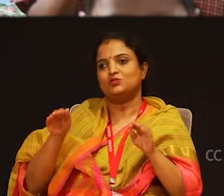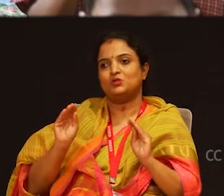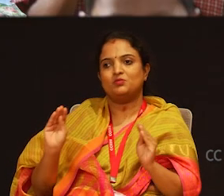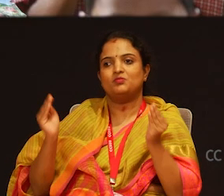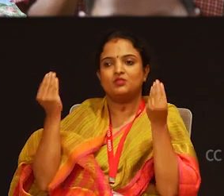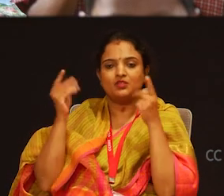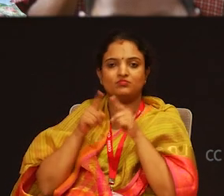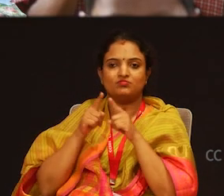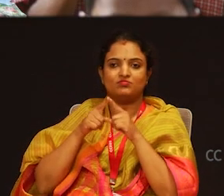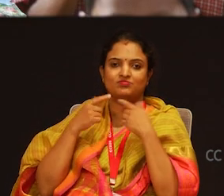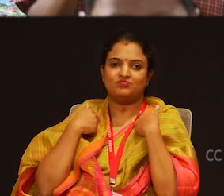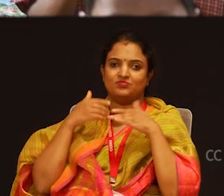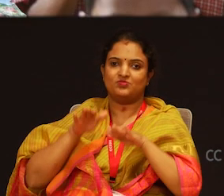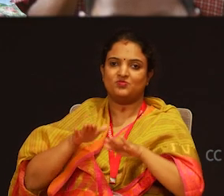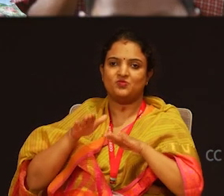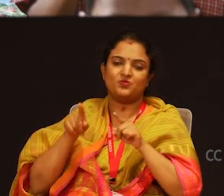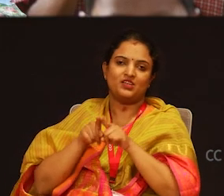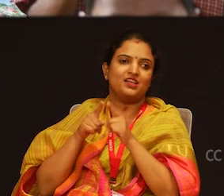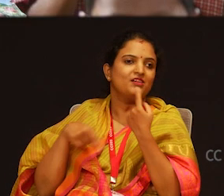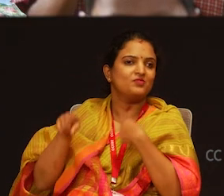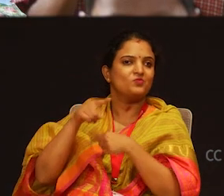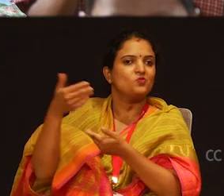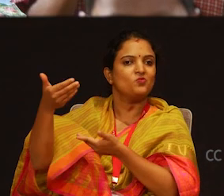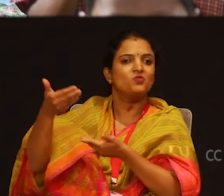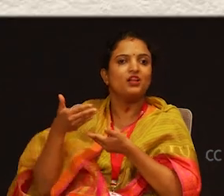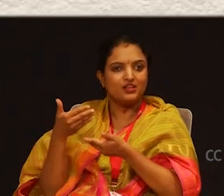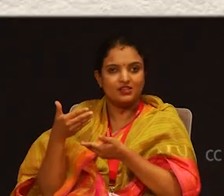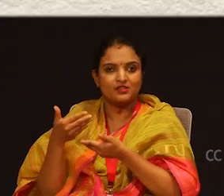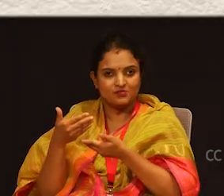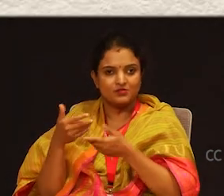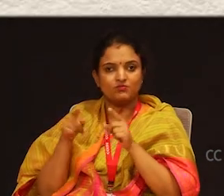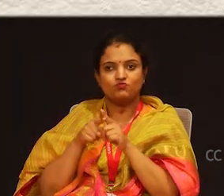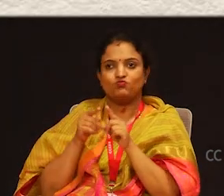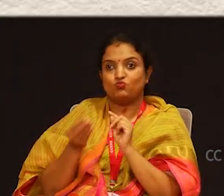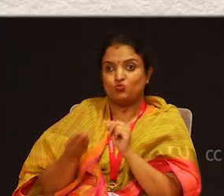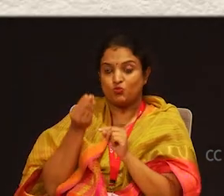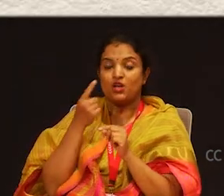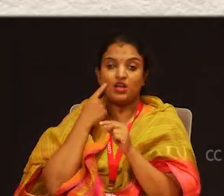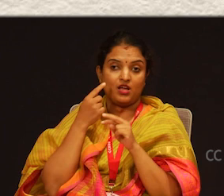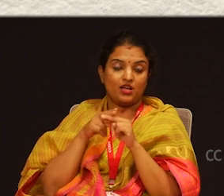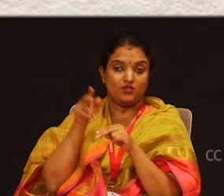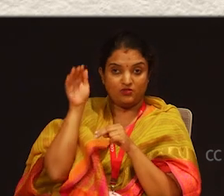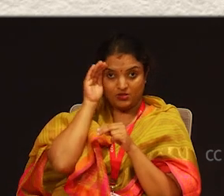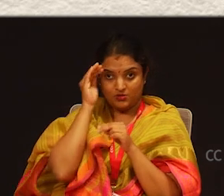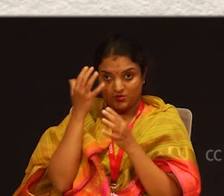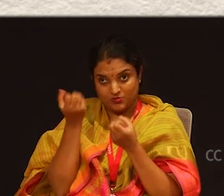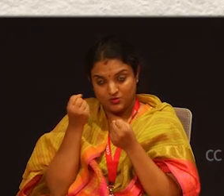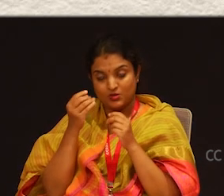can't wait to welcome you back. For more information, write to